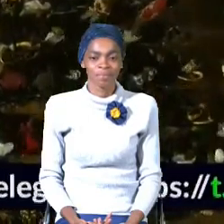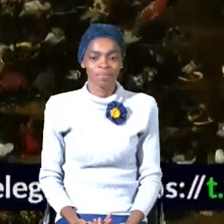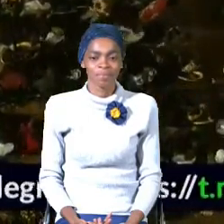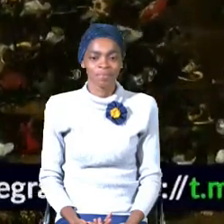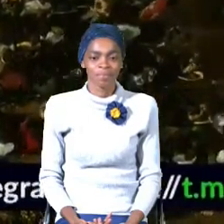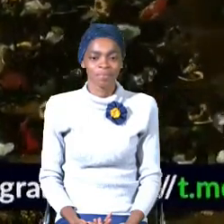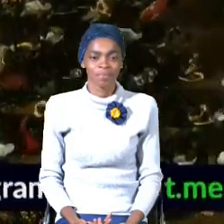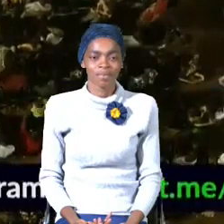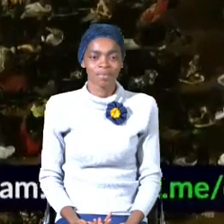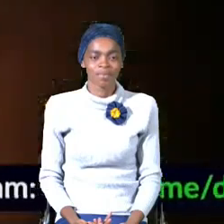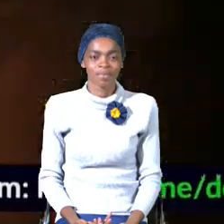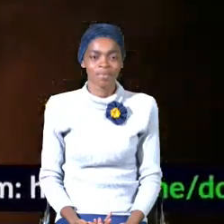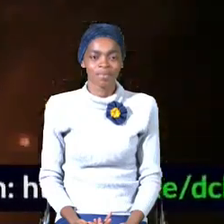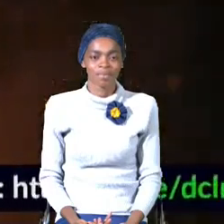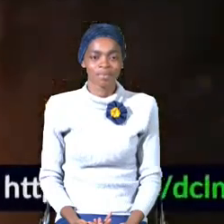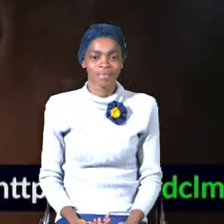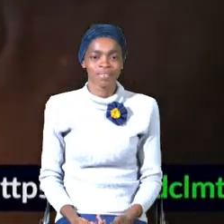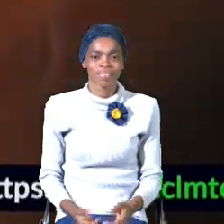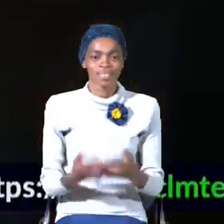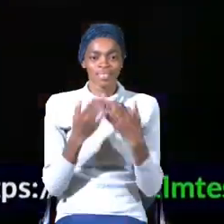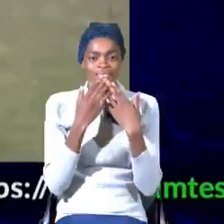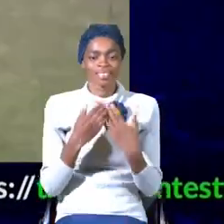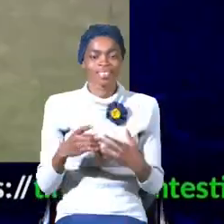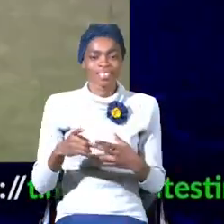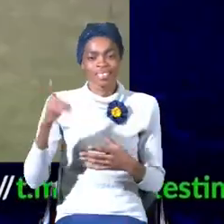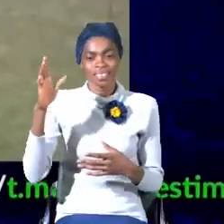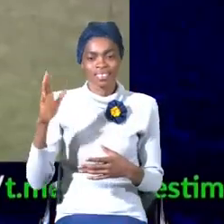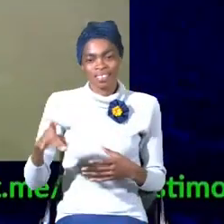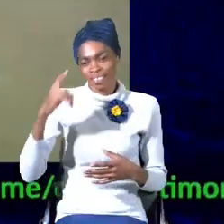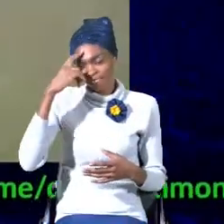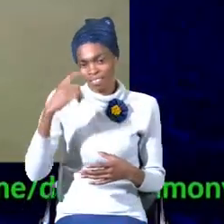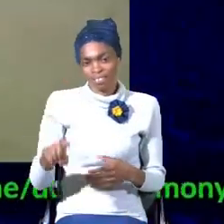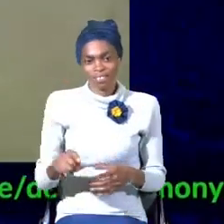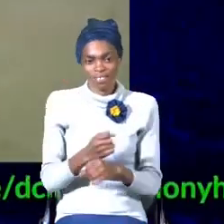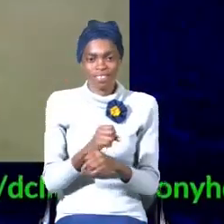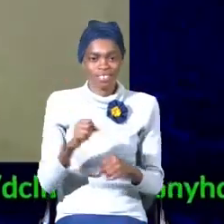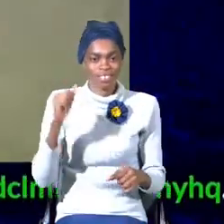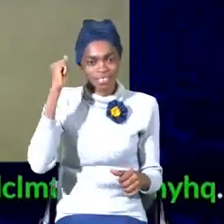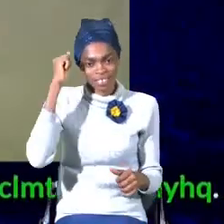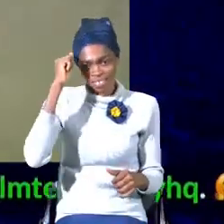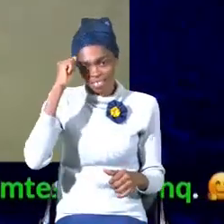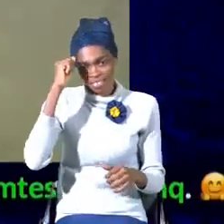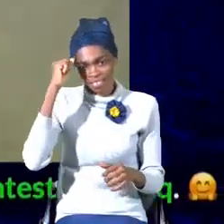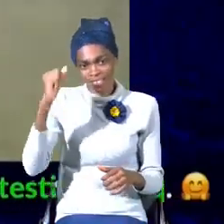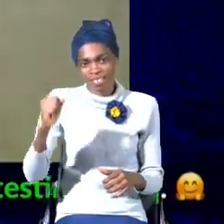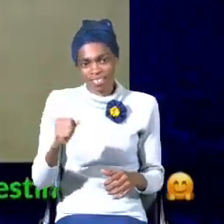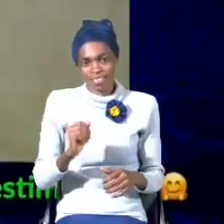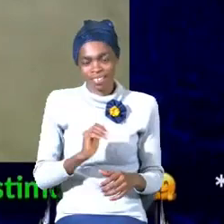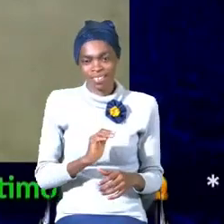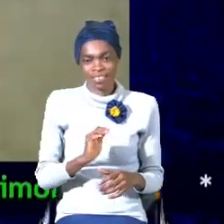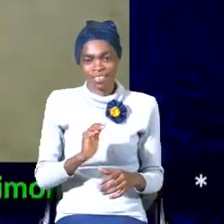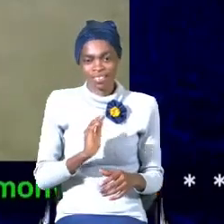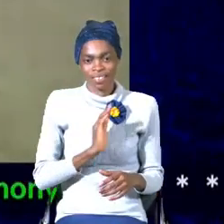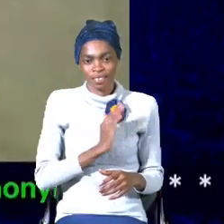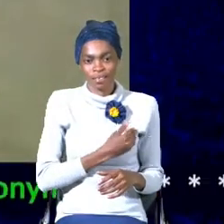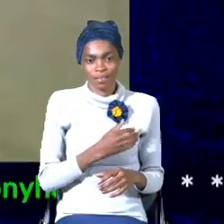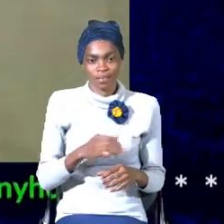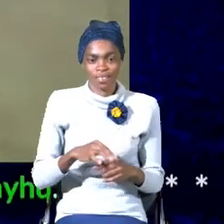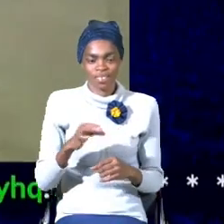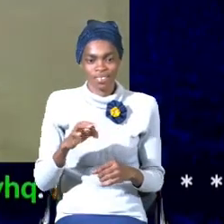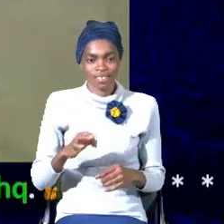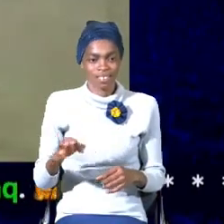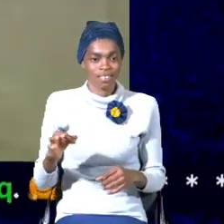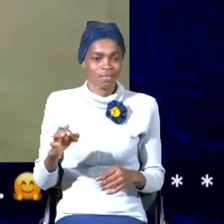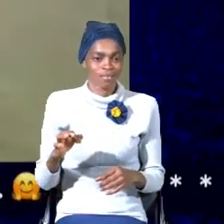To thank God for saving my soul. It all started during the worship session by the guest minister. And when it